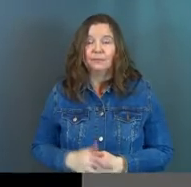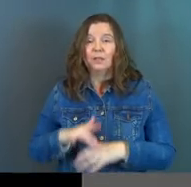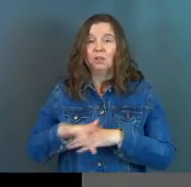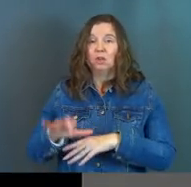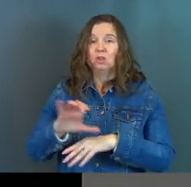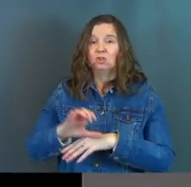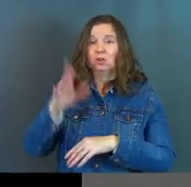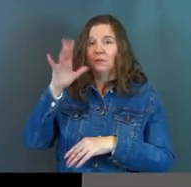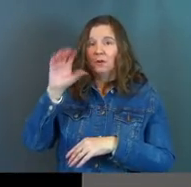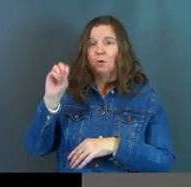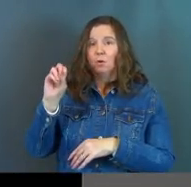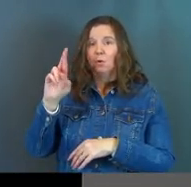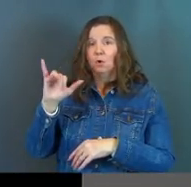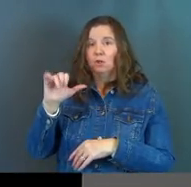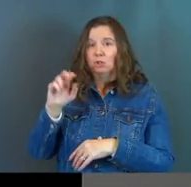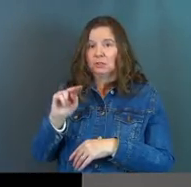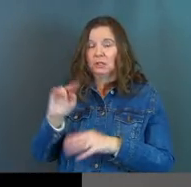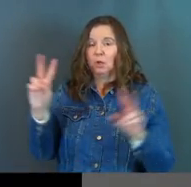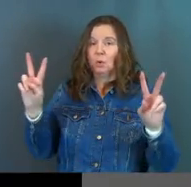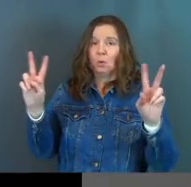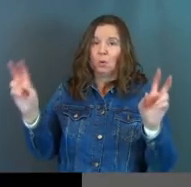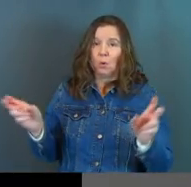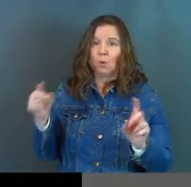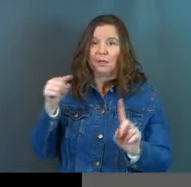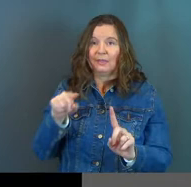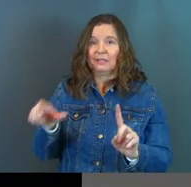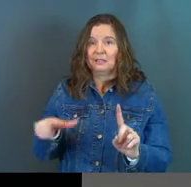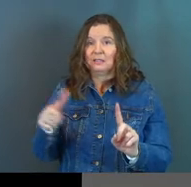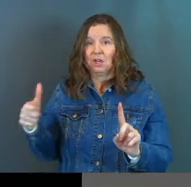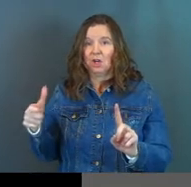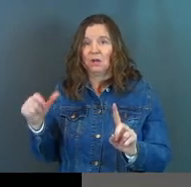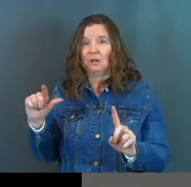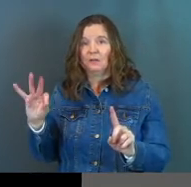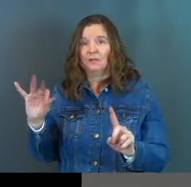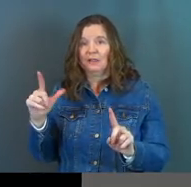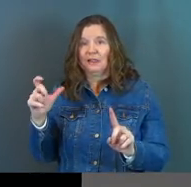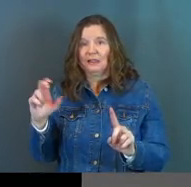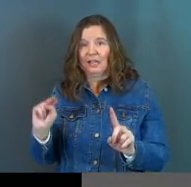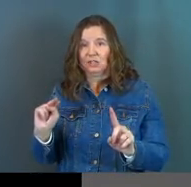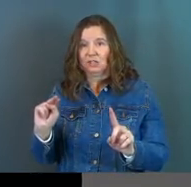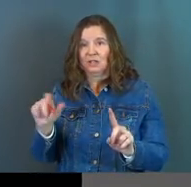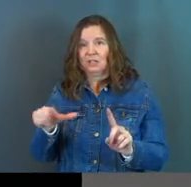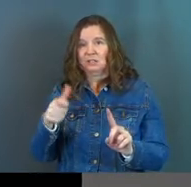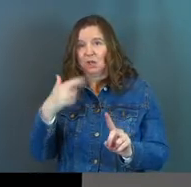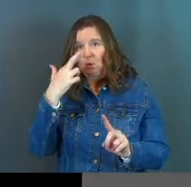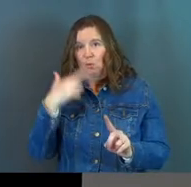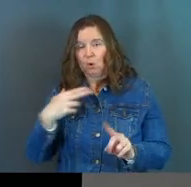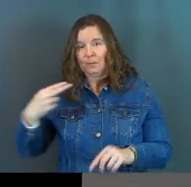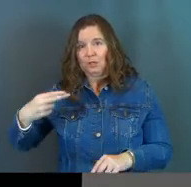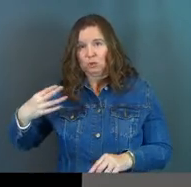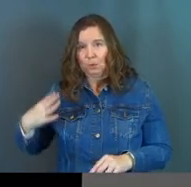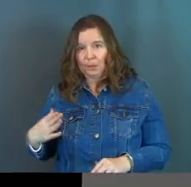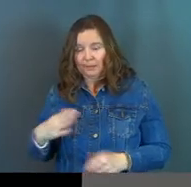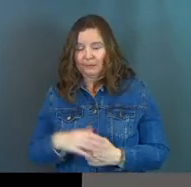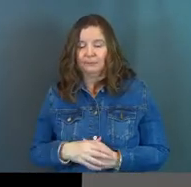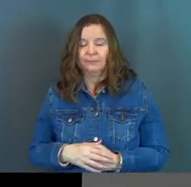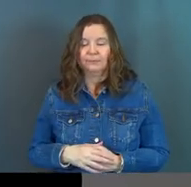The early church father, Origen, quoted this other, Flagian is his name, this other Roman